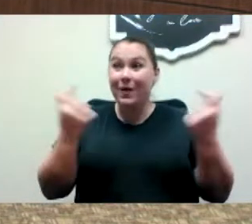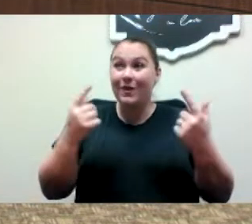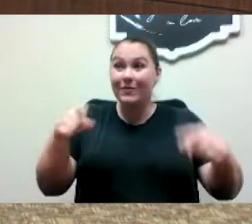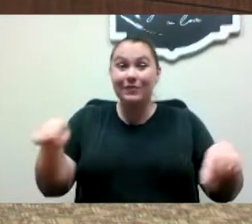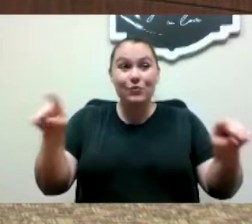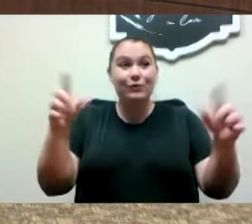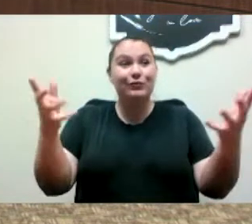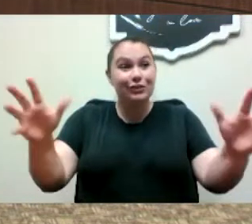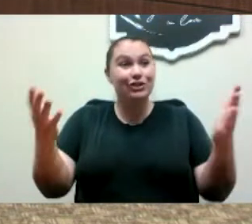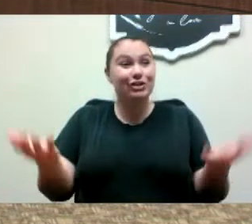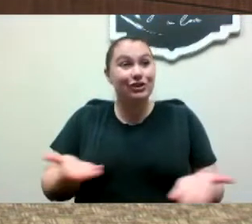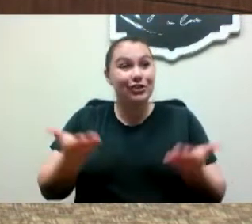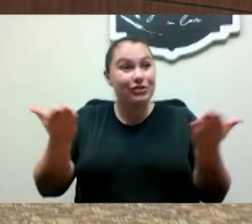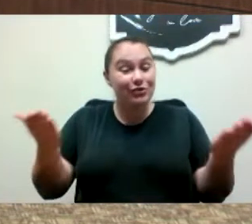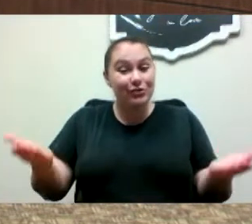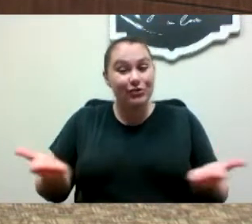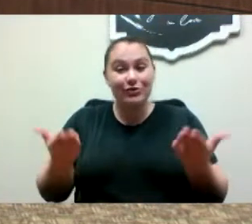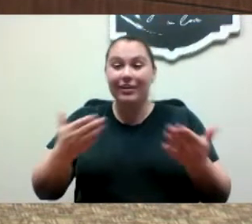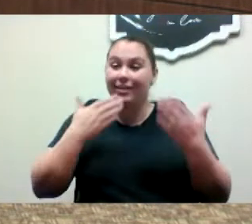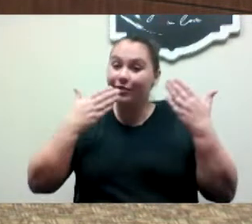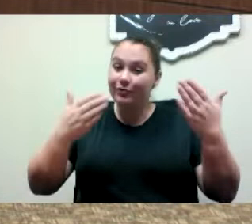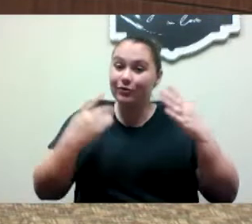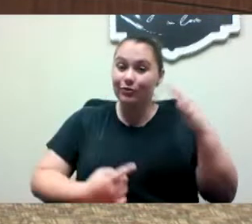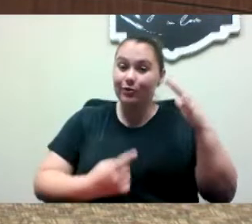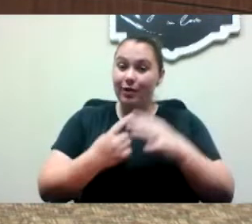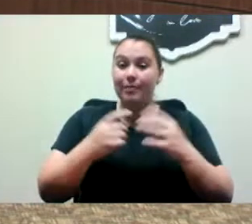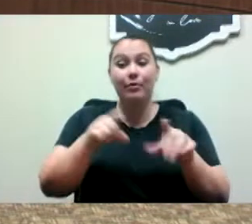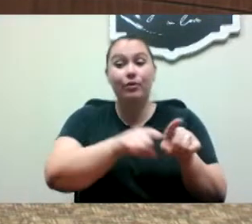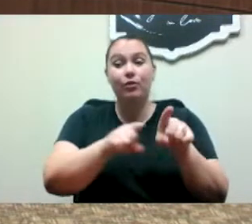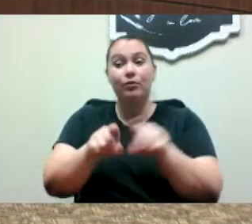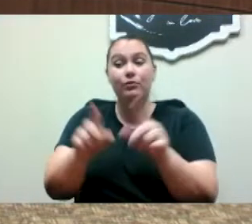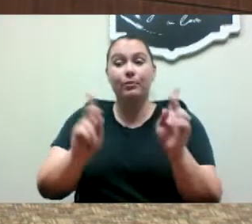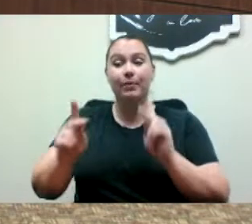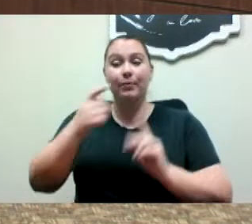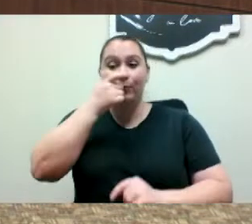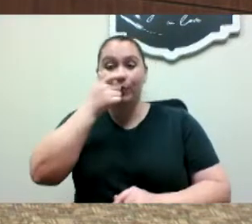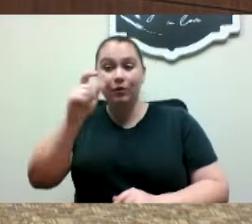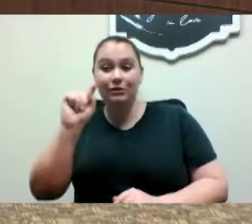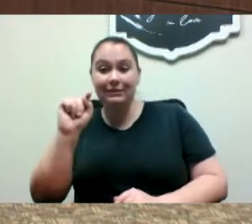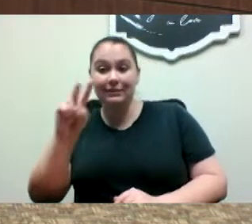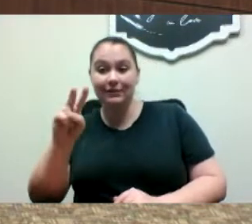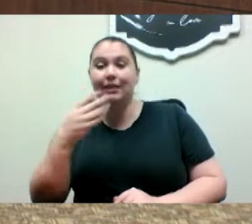are present and to our television viewers.